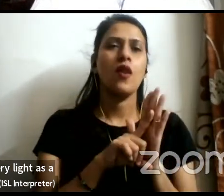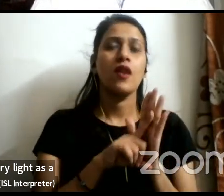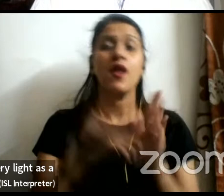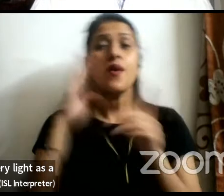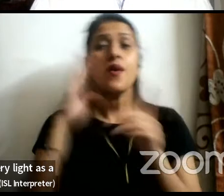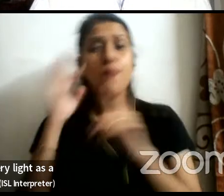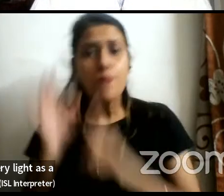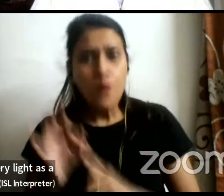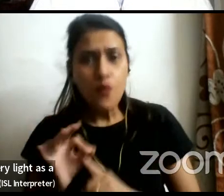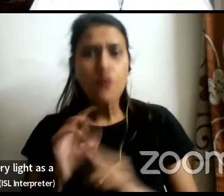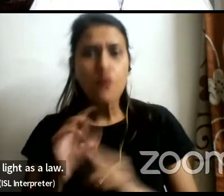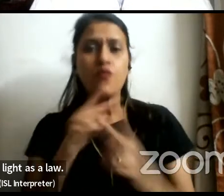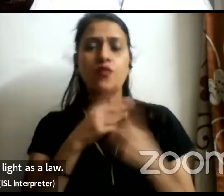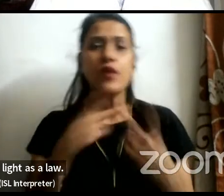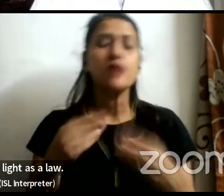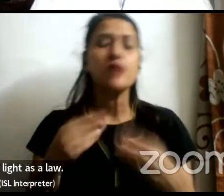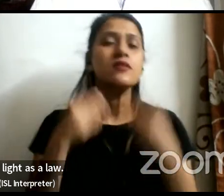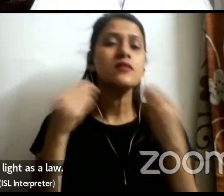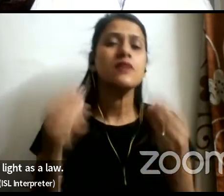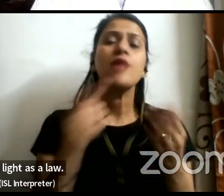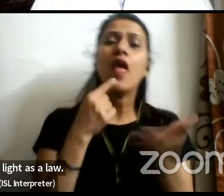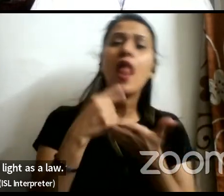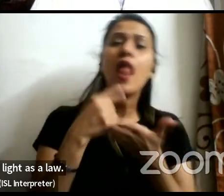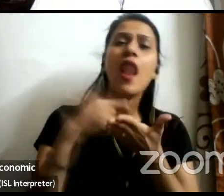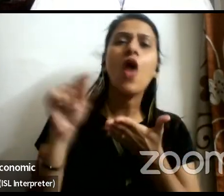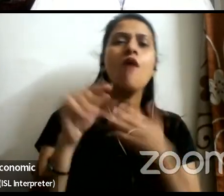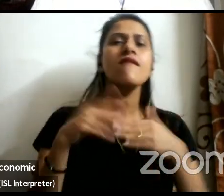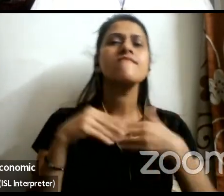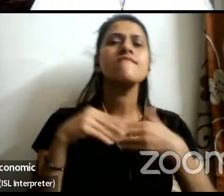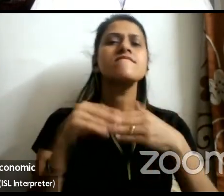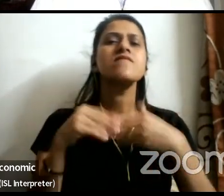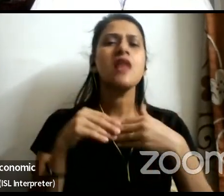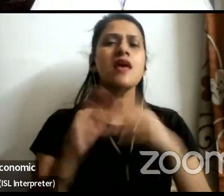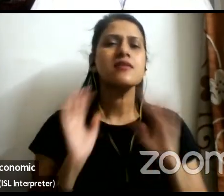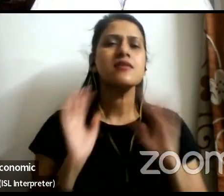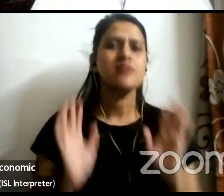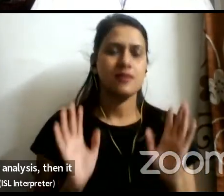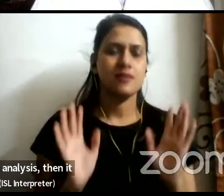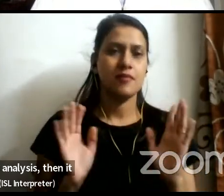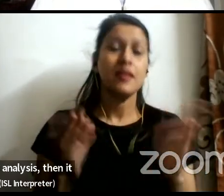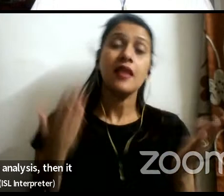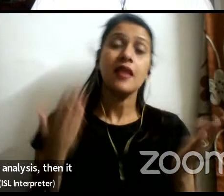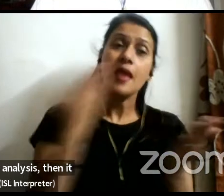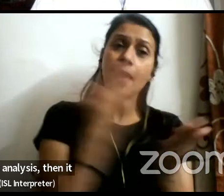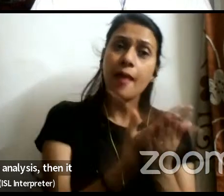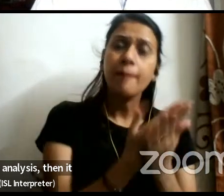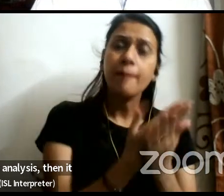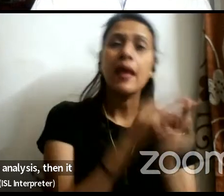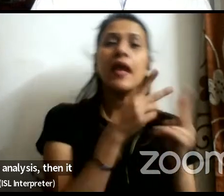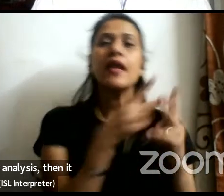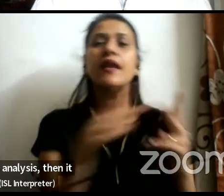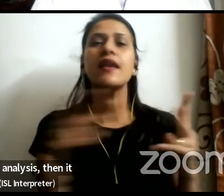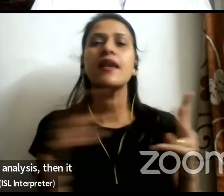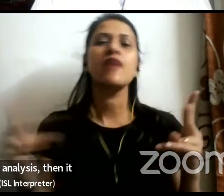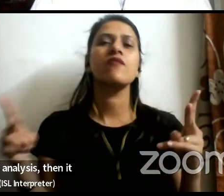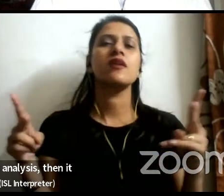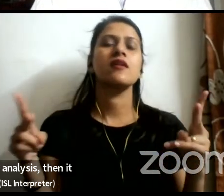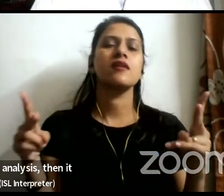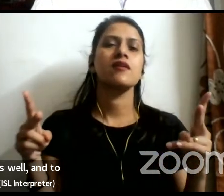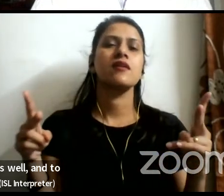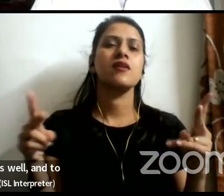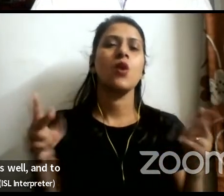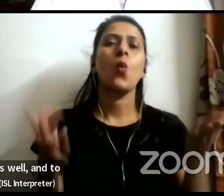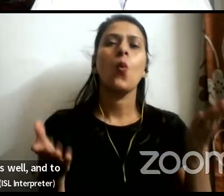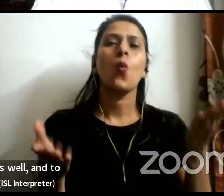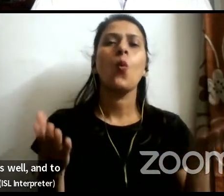economic analysis, and it allows it to keep it flexible as well, and to be applied to diverse situations. What we are